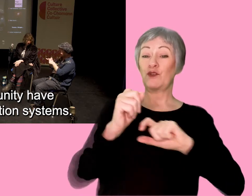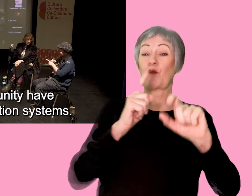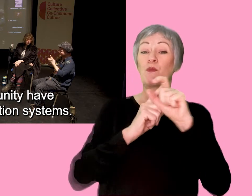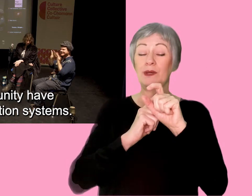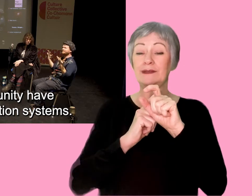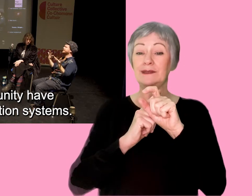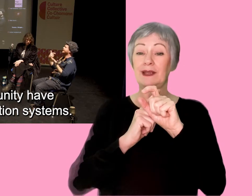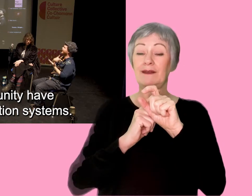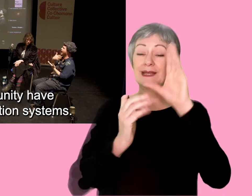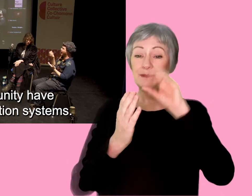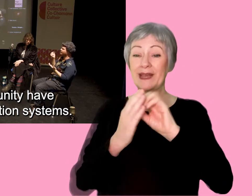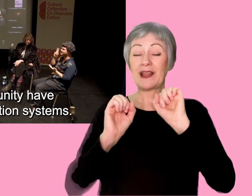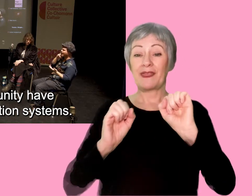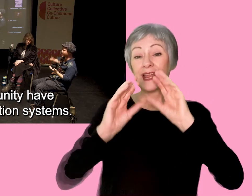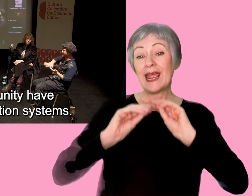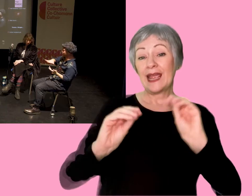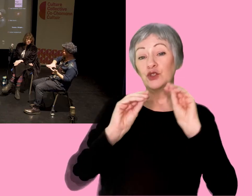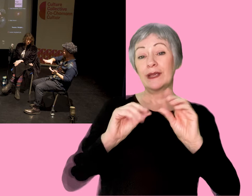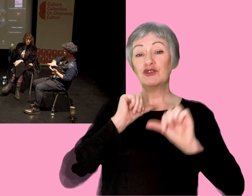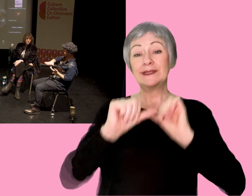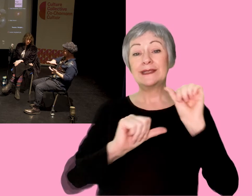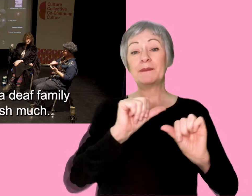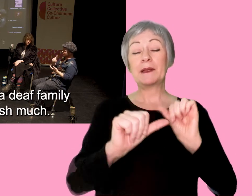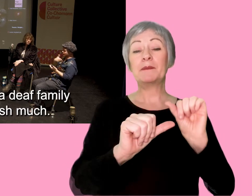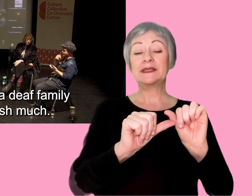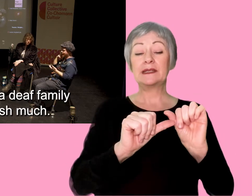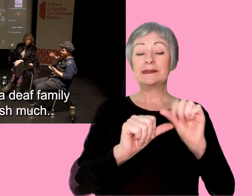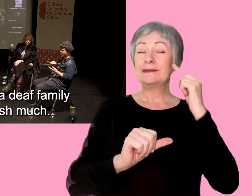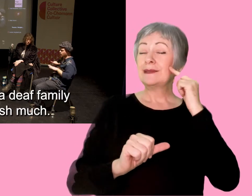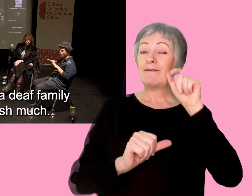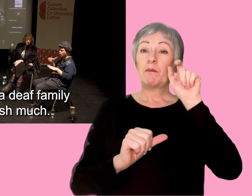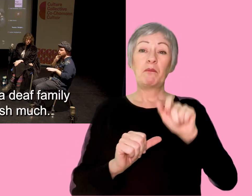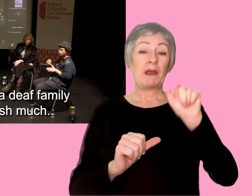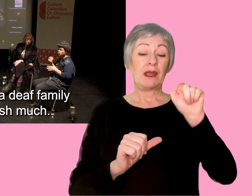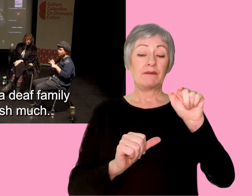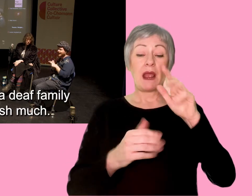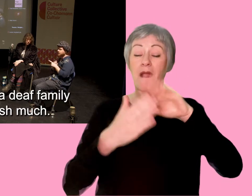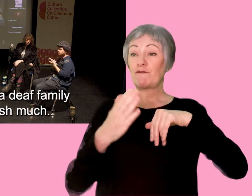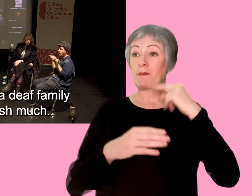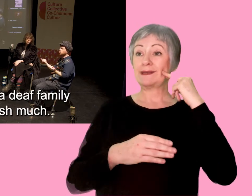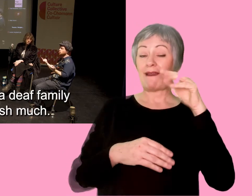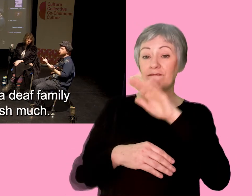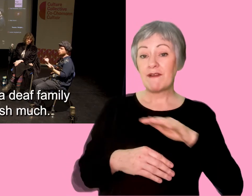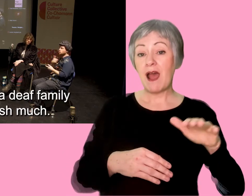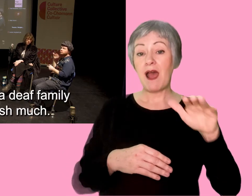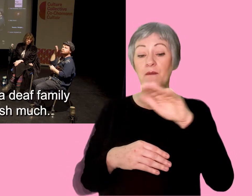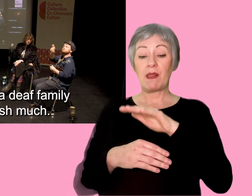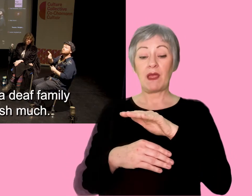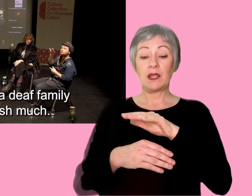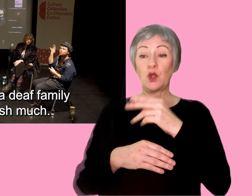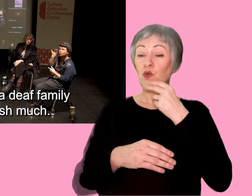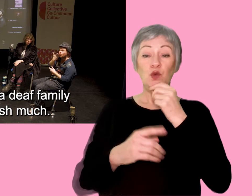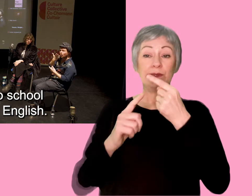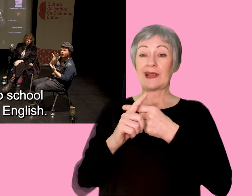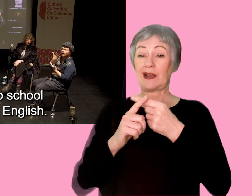in their education systems. You know, deaf people, I come from a deaf family, and we don't use